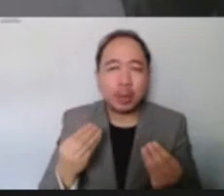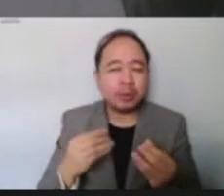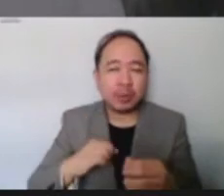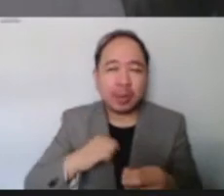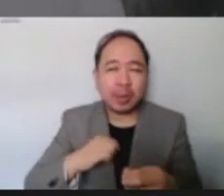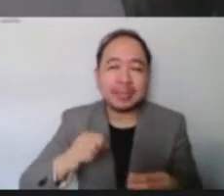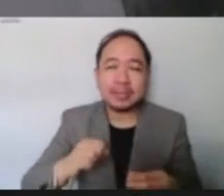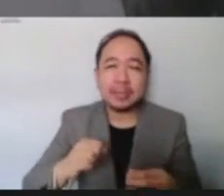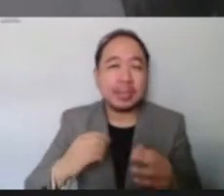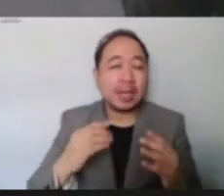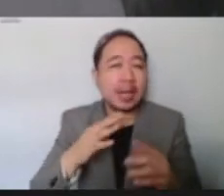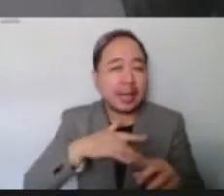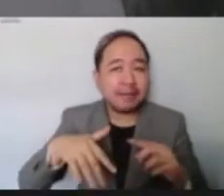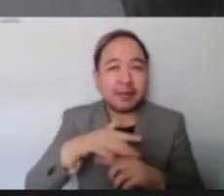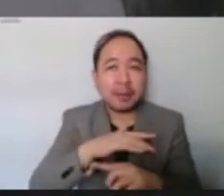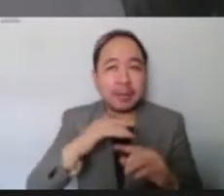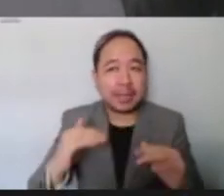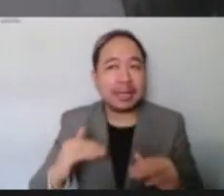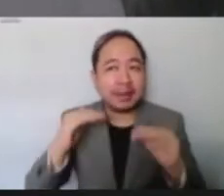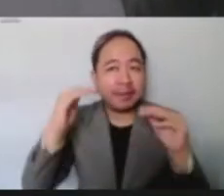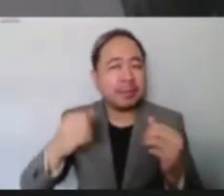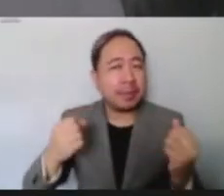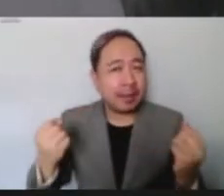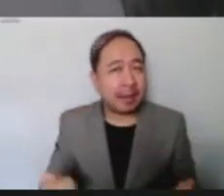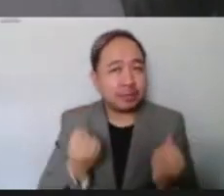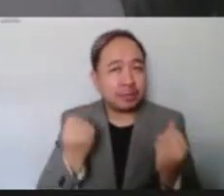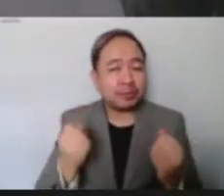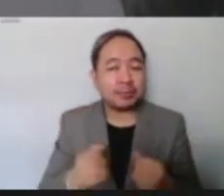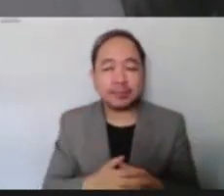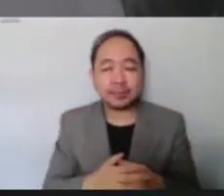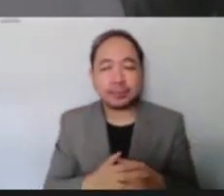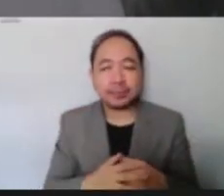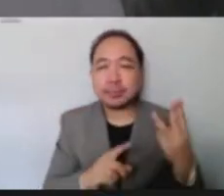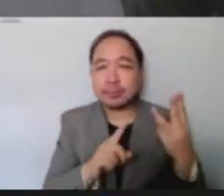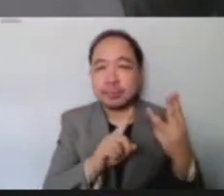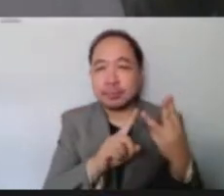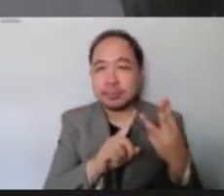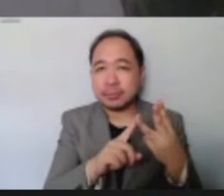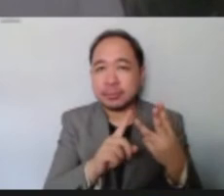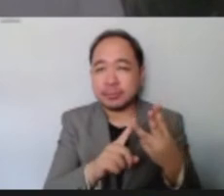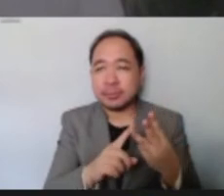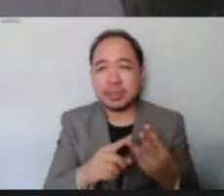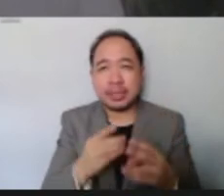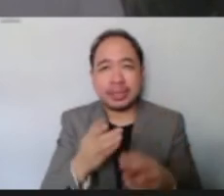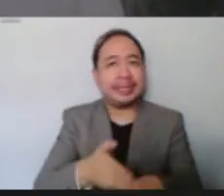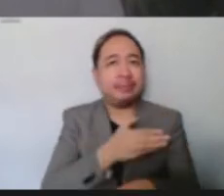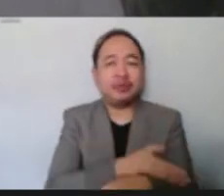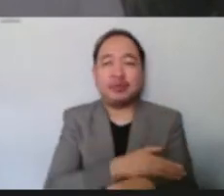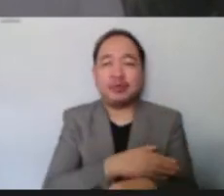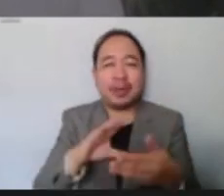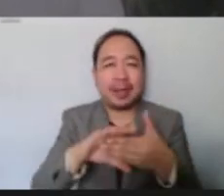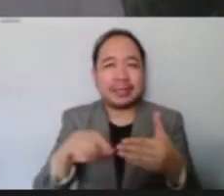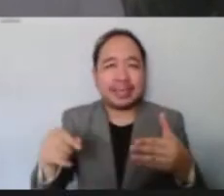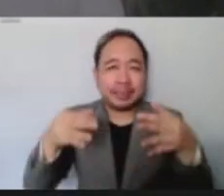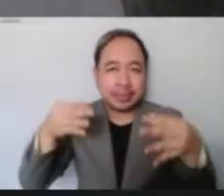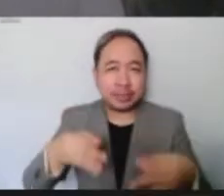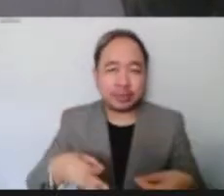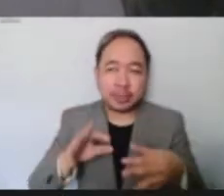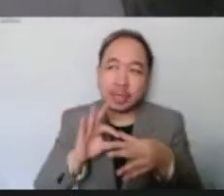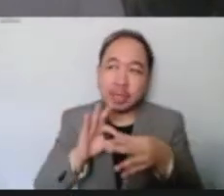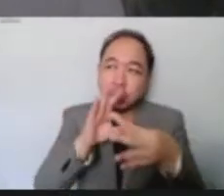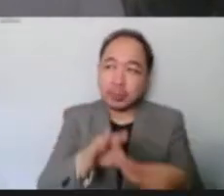action and third strengthen efforts to implement relevant test cap resolutions on the environment and